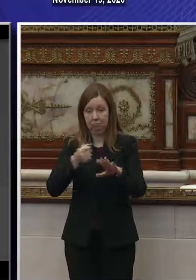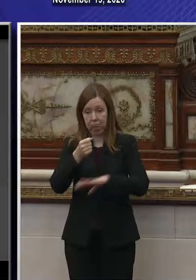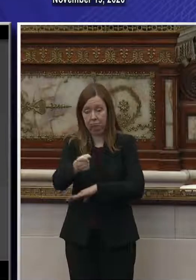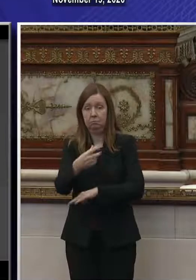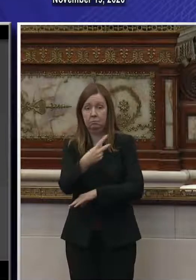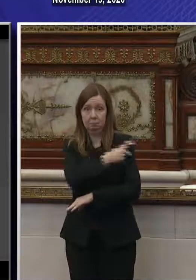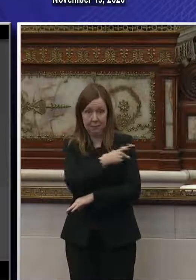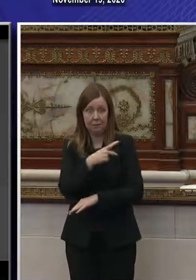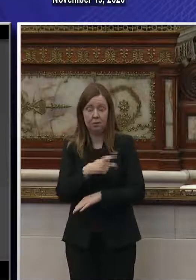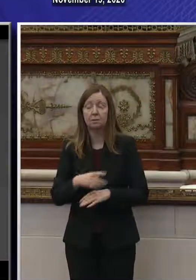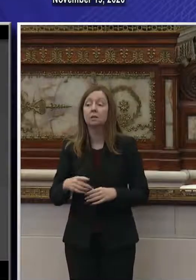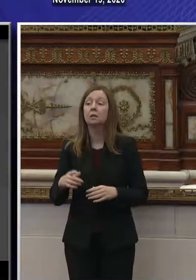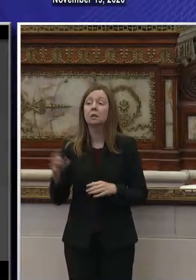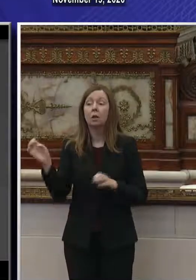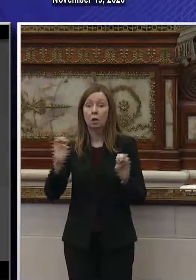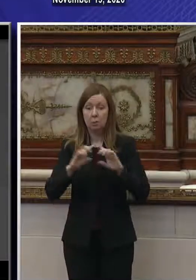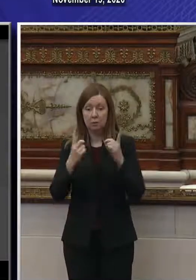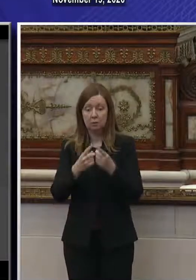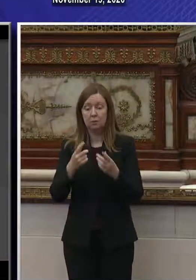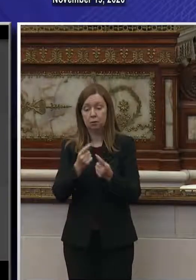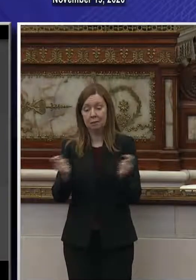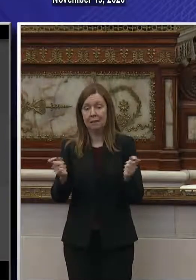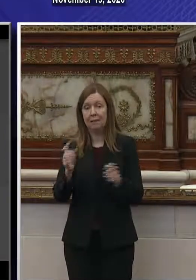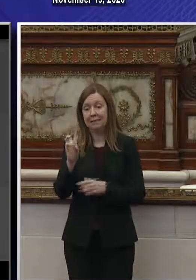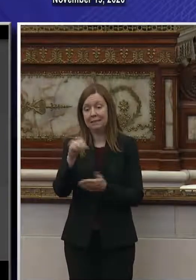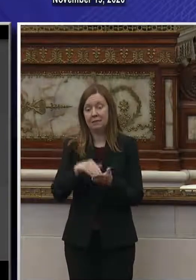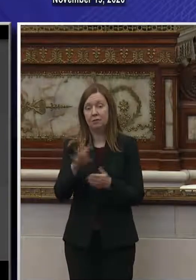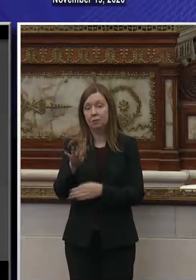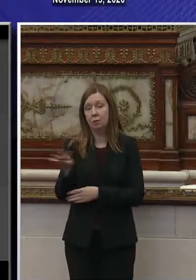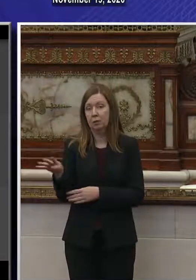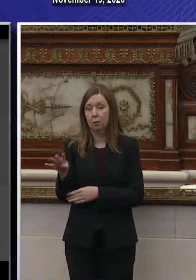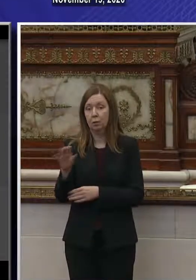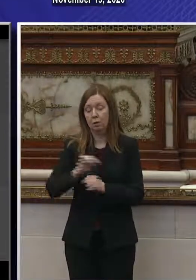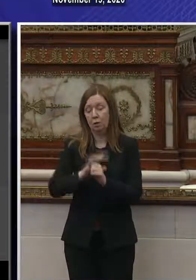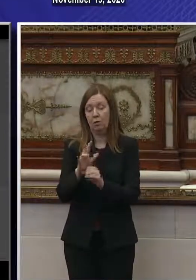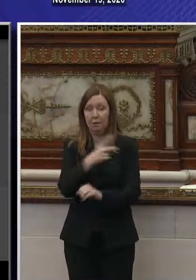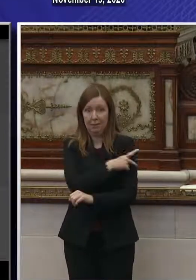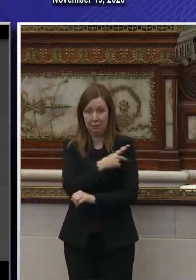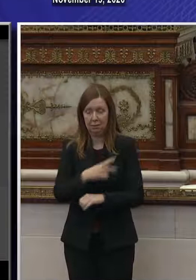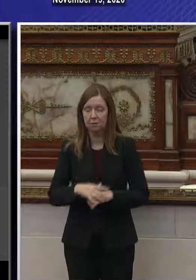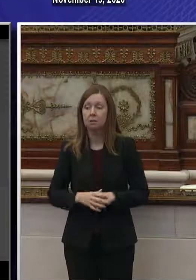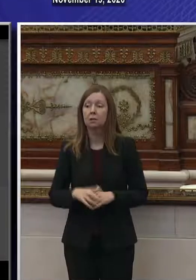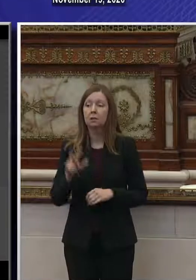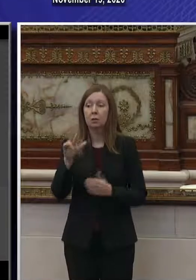patients, and our emergency departments have treated 6,044 COVID-19 patients,